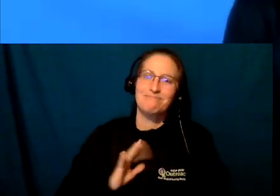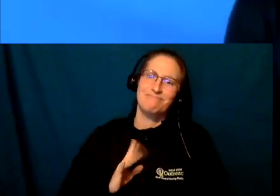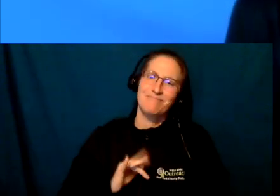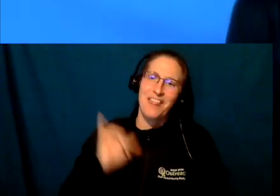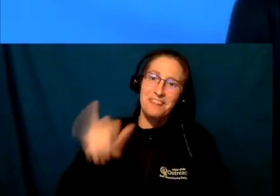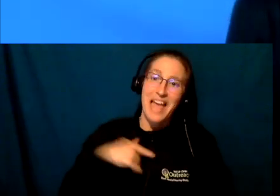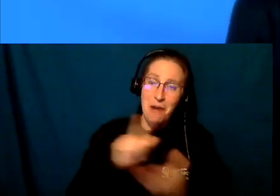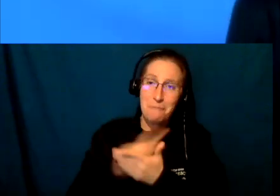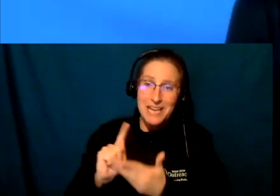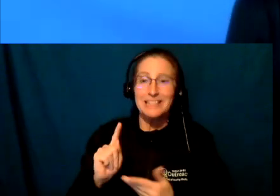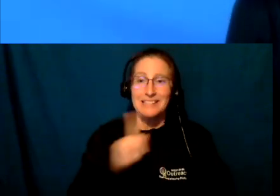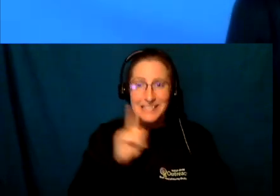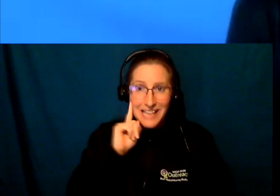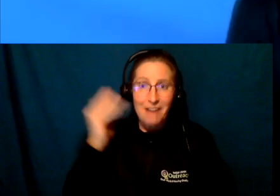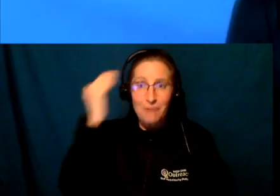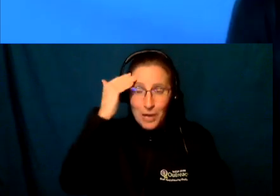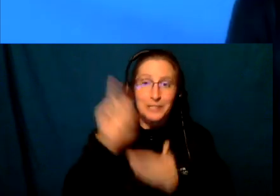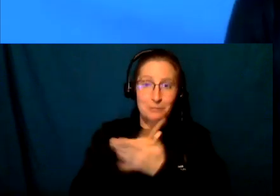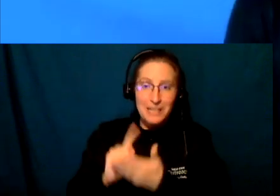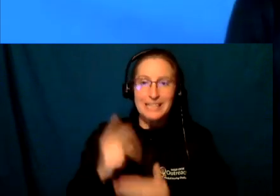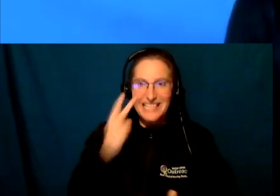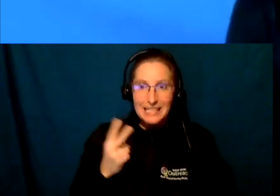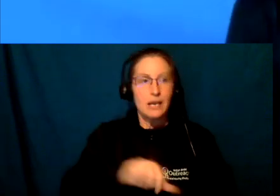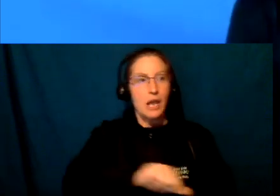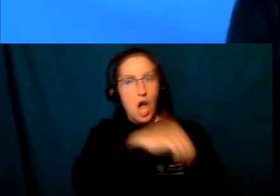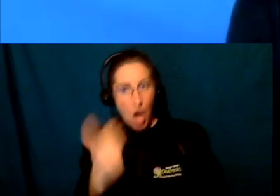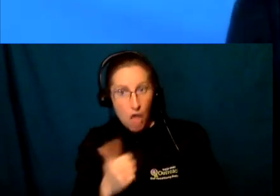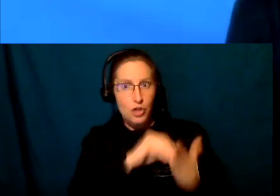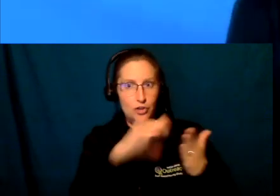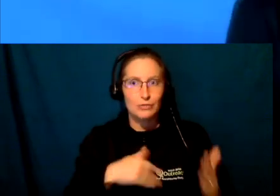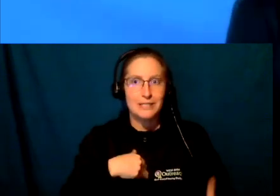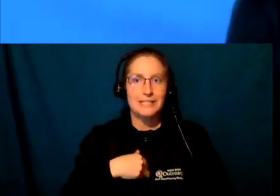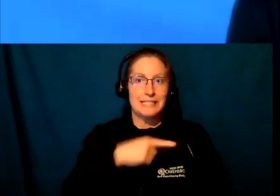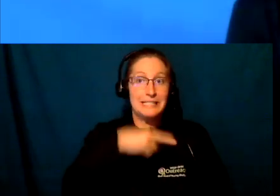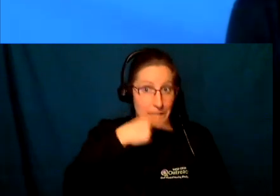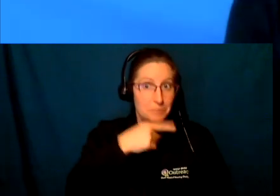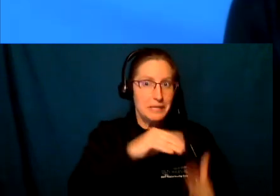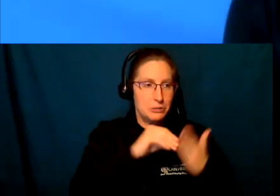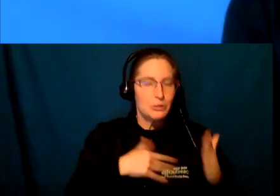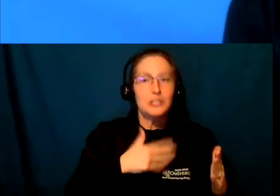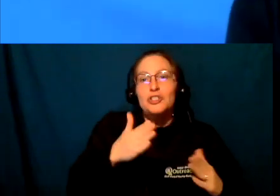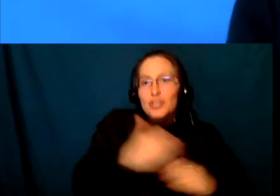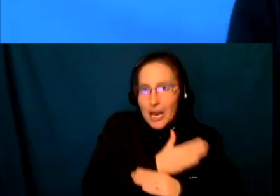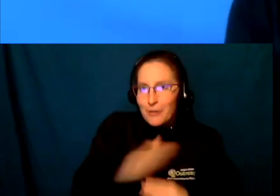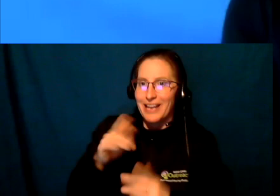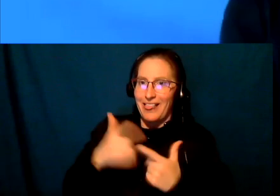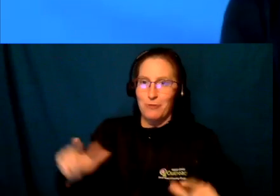weeks following to see other students connecting with my student and sharing that language.